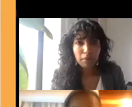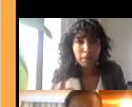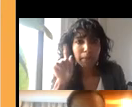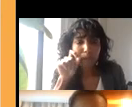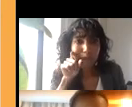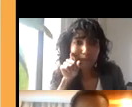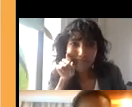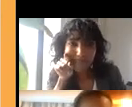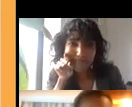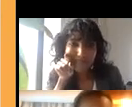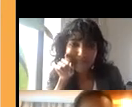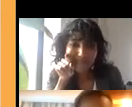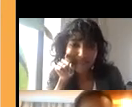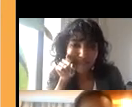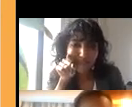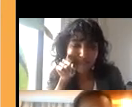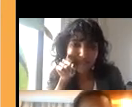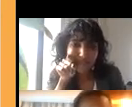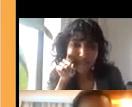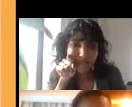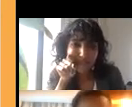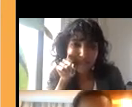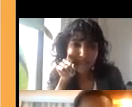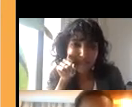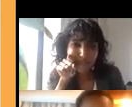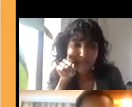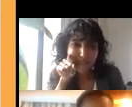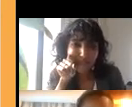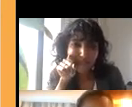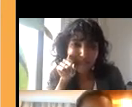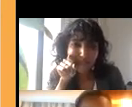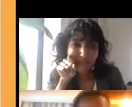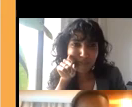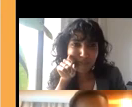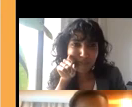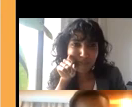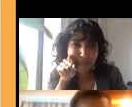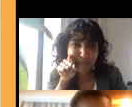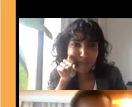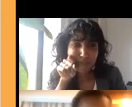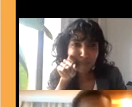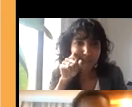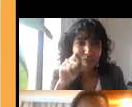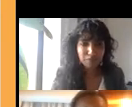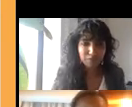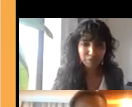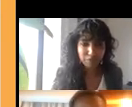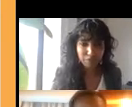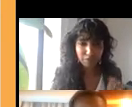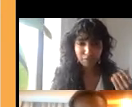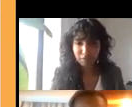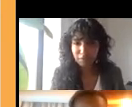Hey everyone, my name is Miriam Mack. My pronouns are she, her, and I'm coming to y'all from the Bronx Defenders. I'm